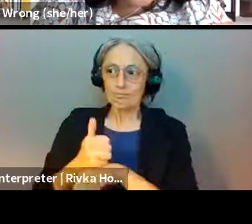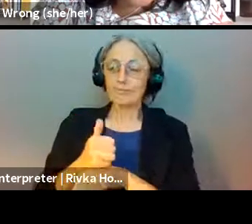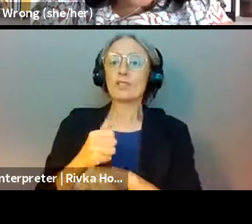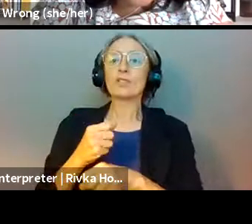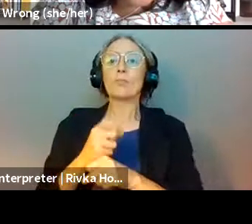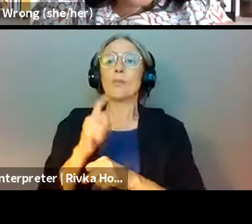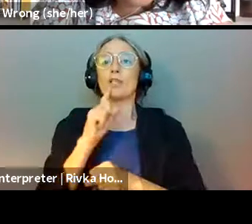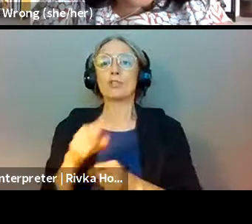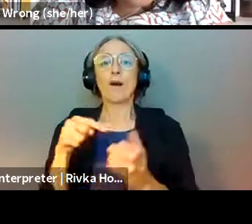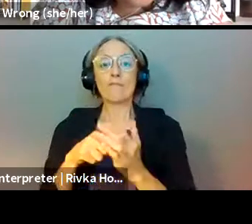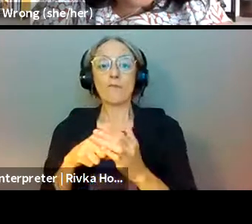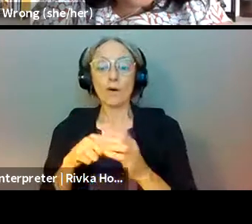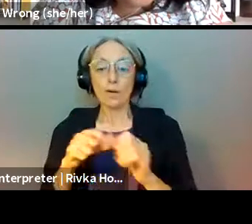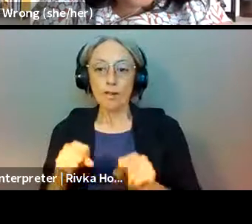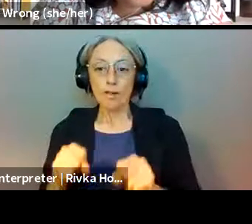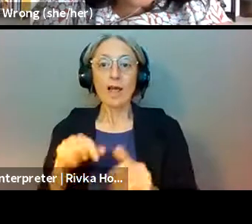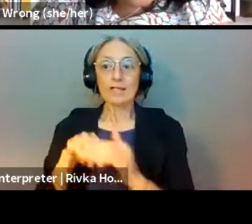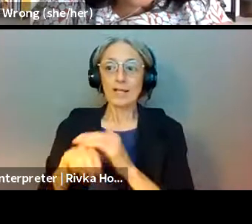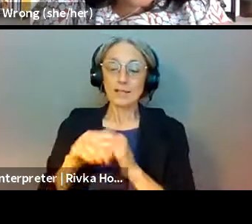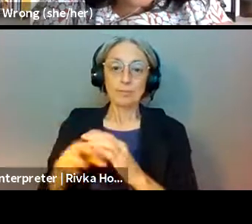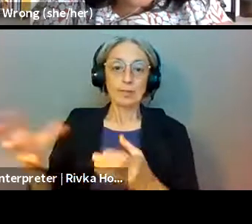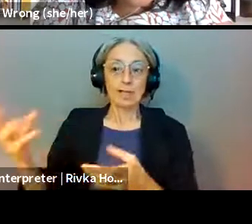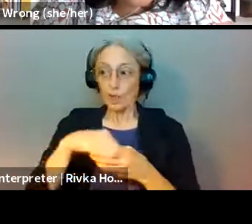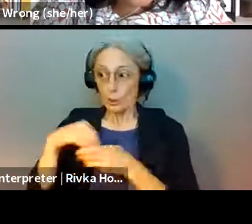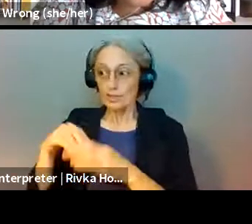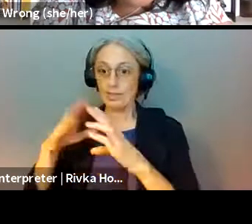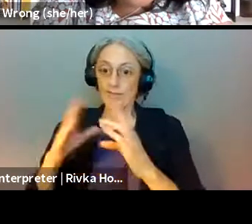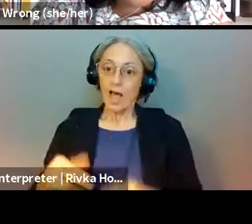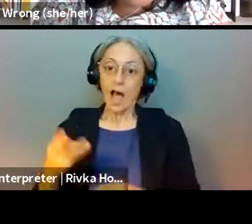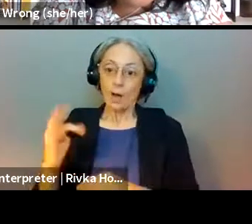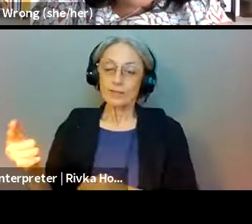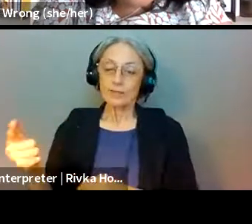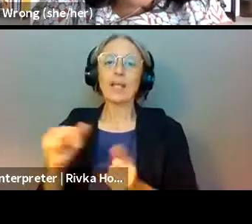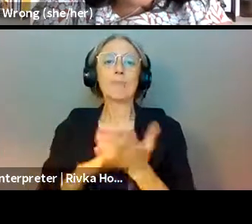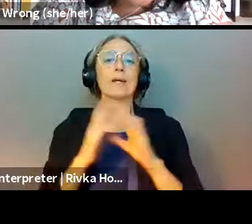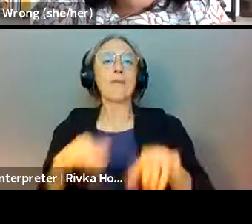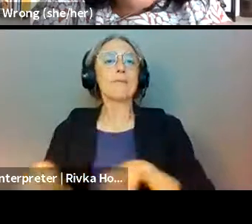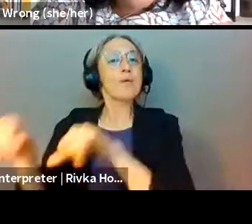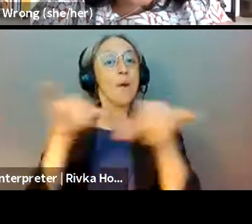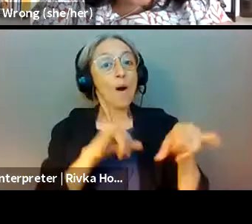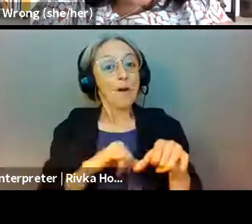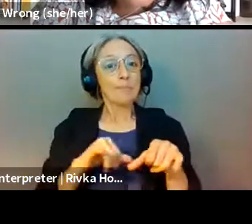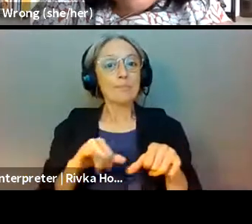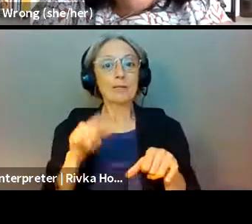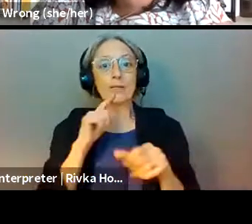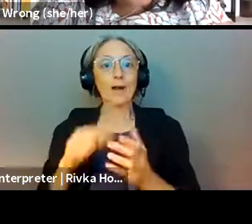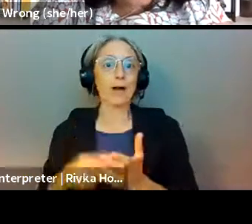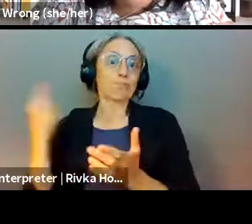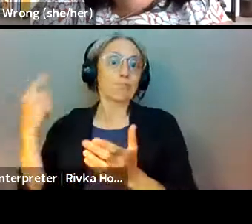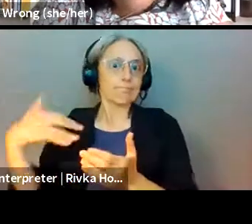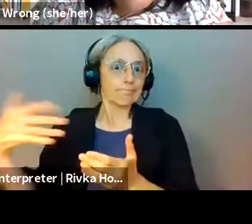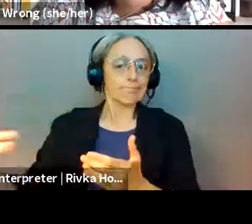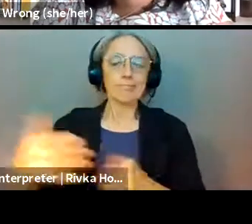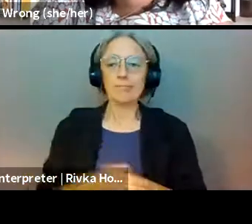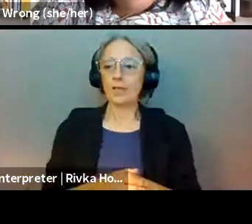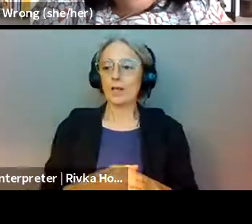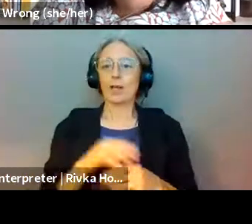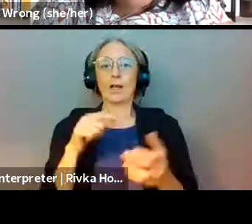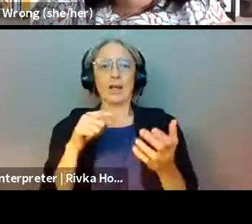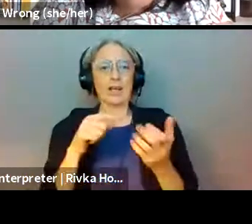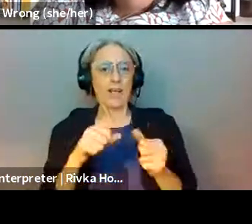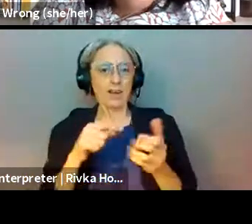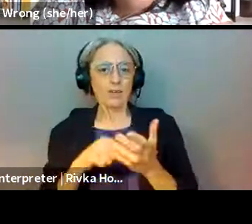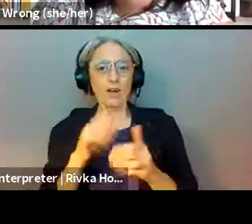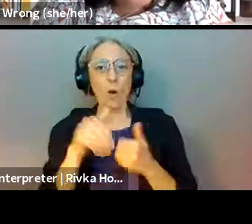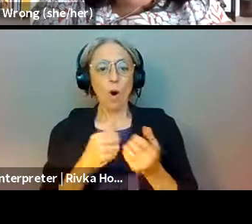accessible, and inclusive housing can become the norm? Affordable to all income levels, accessible